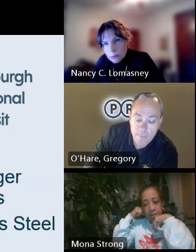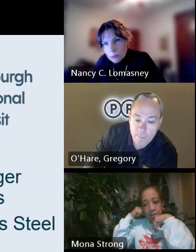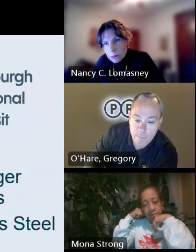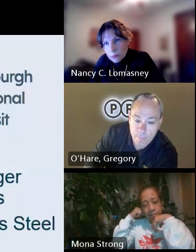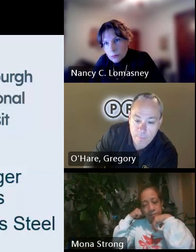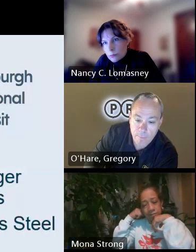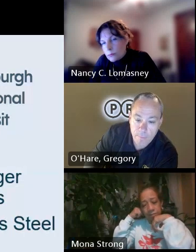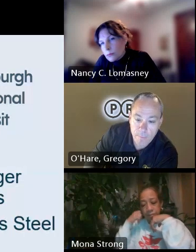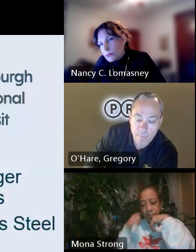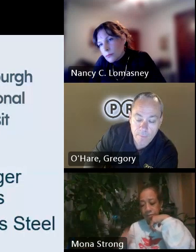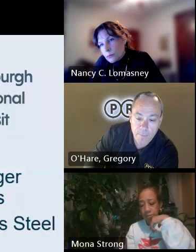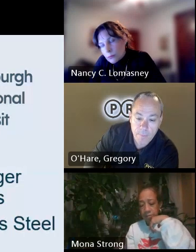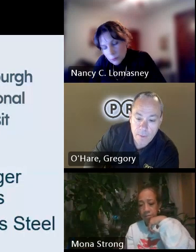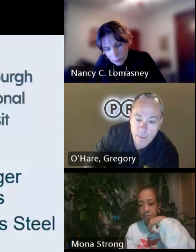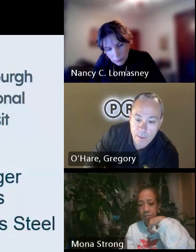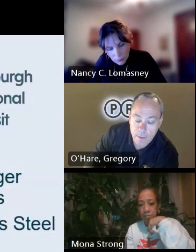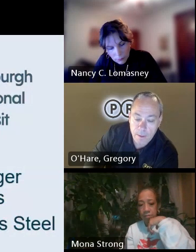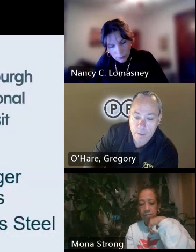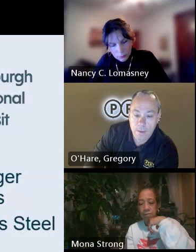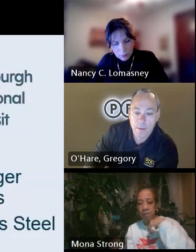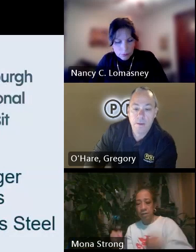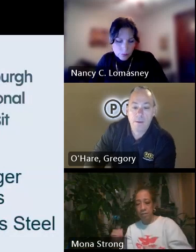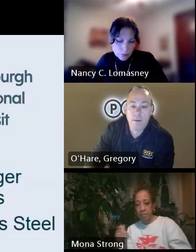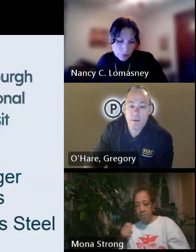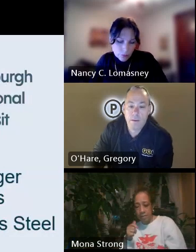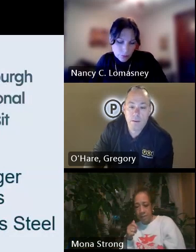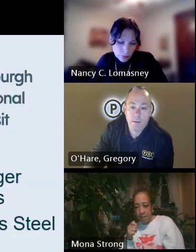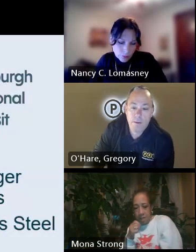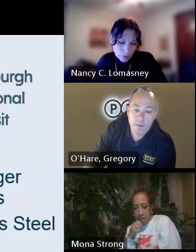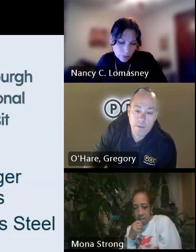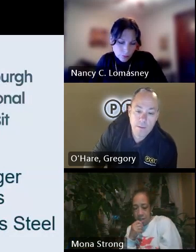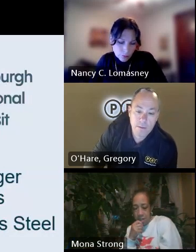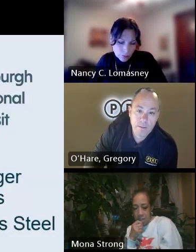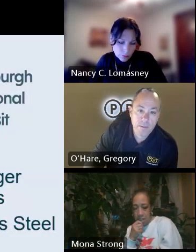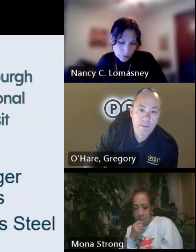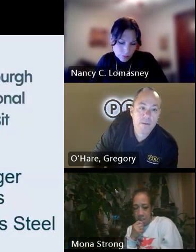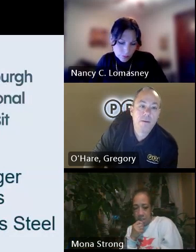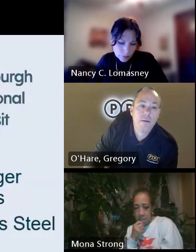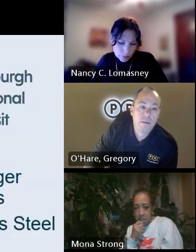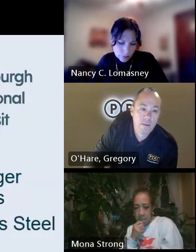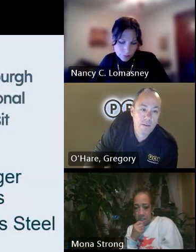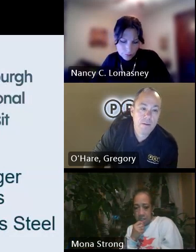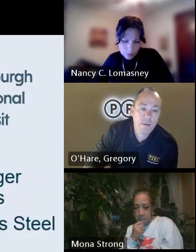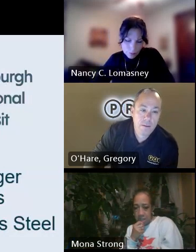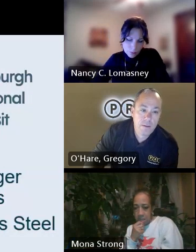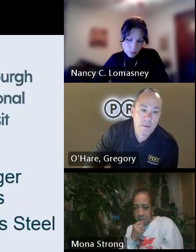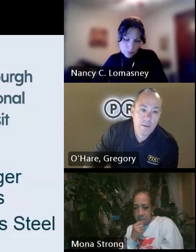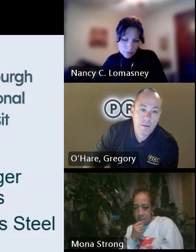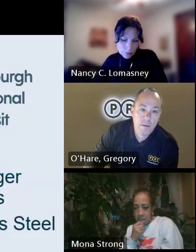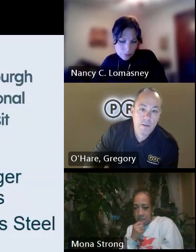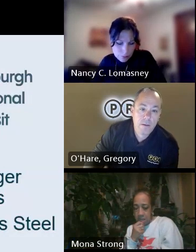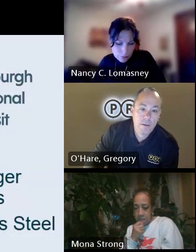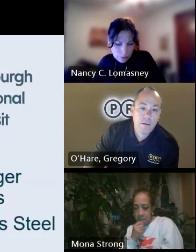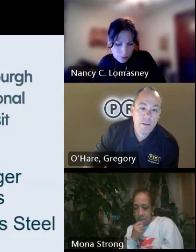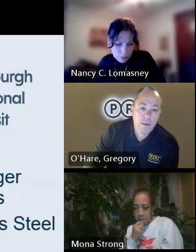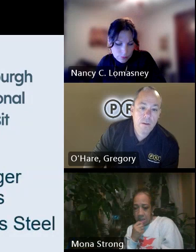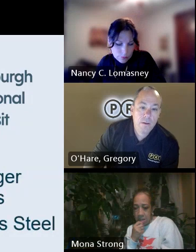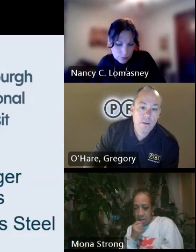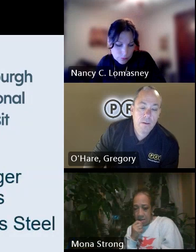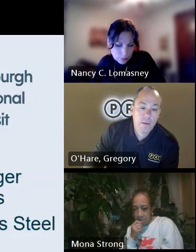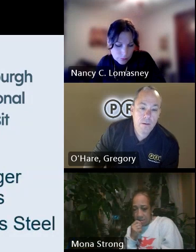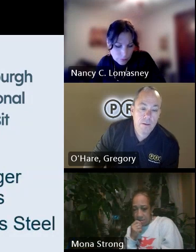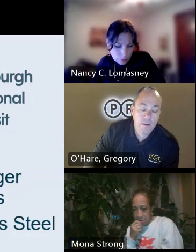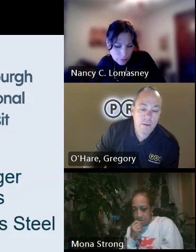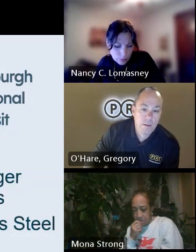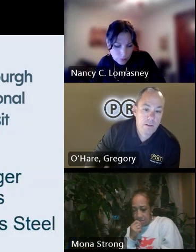will it affect pedestrian and vehicular traffic during construction? Will it be, Broadway will be shut down completely? Will people be